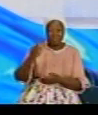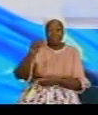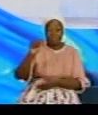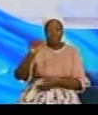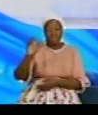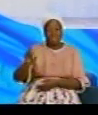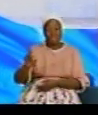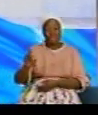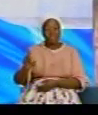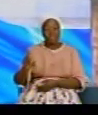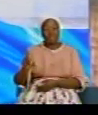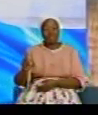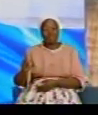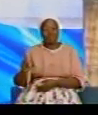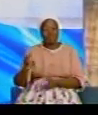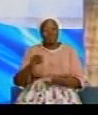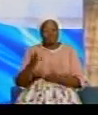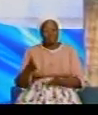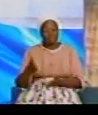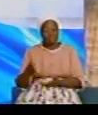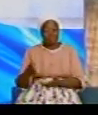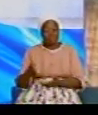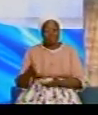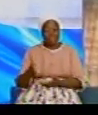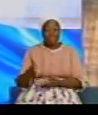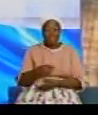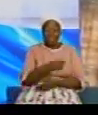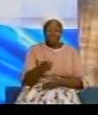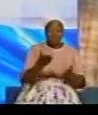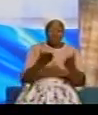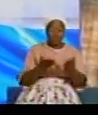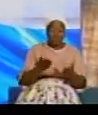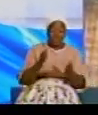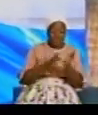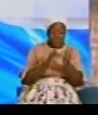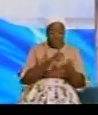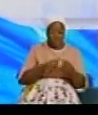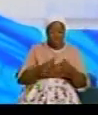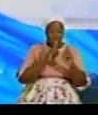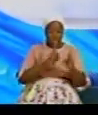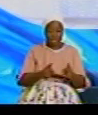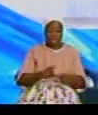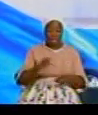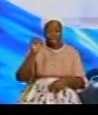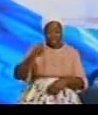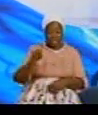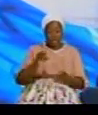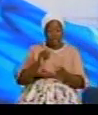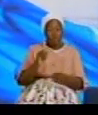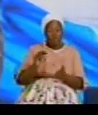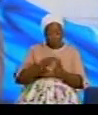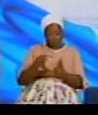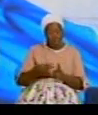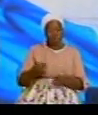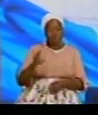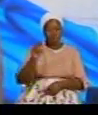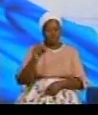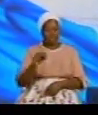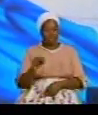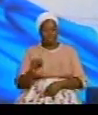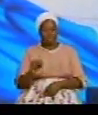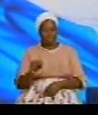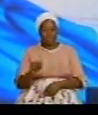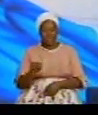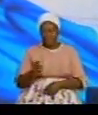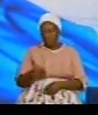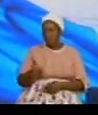answer yes or no. Say yes, pay tribute to Caesar, and the Jews